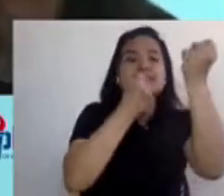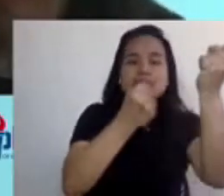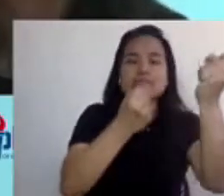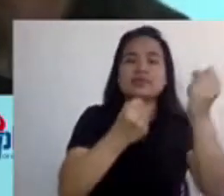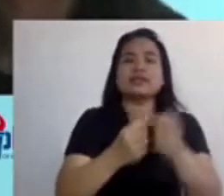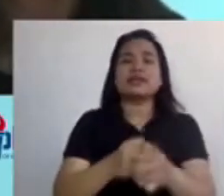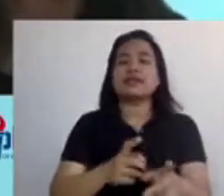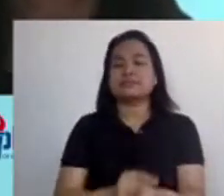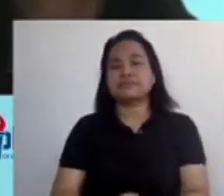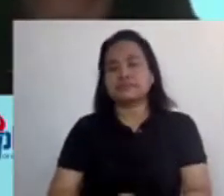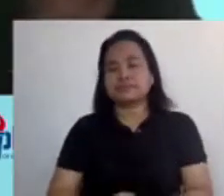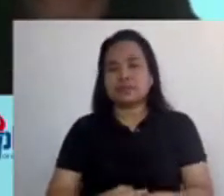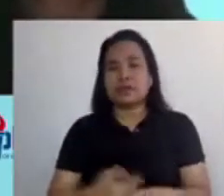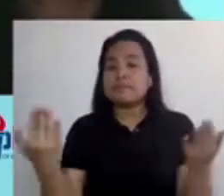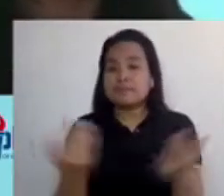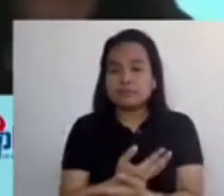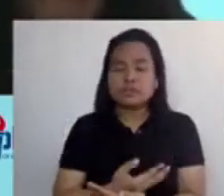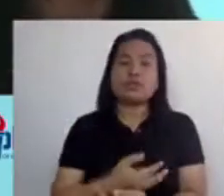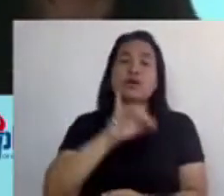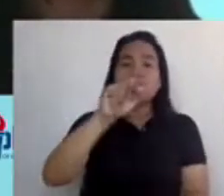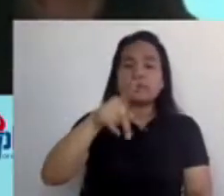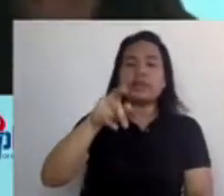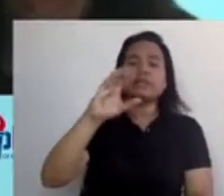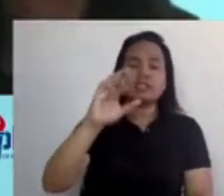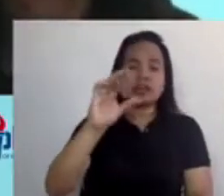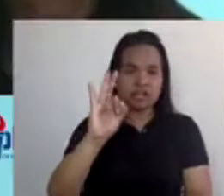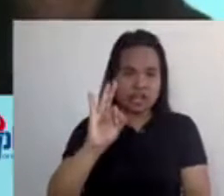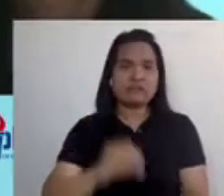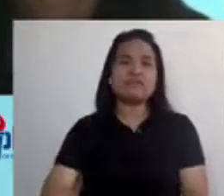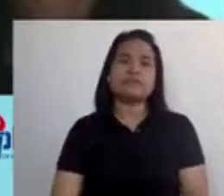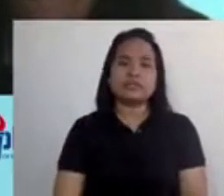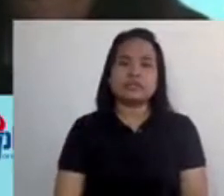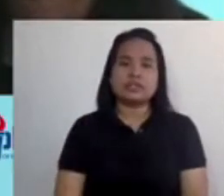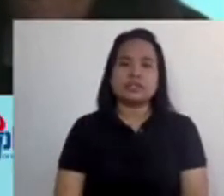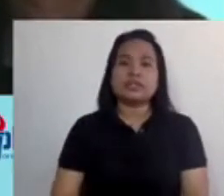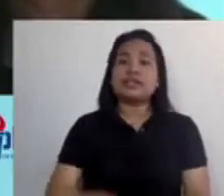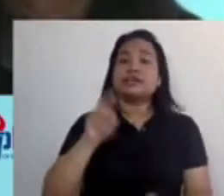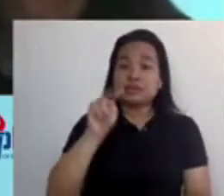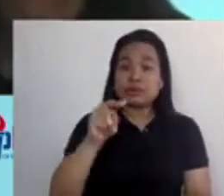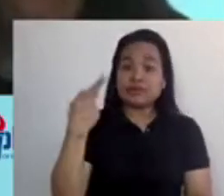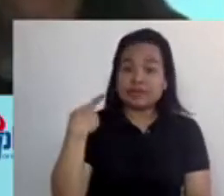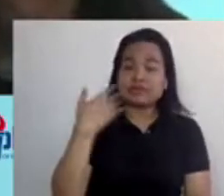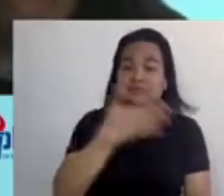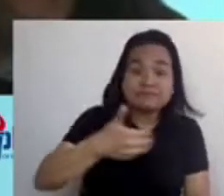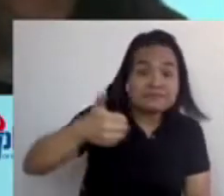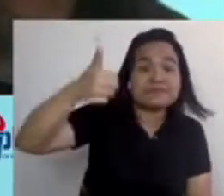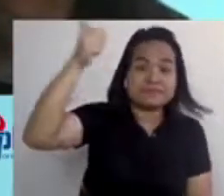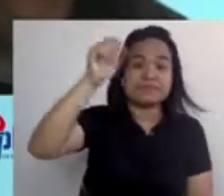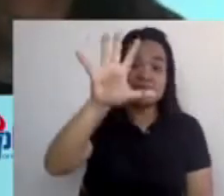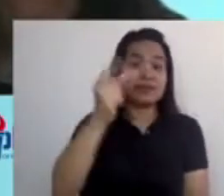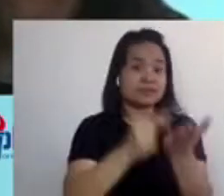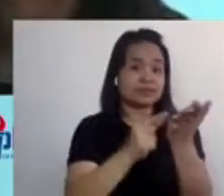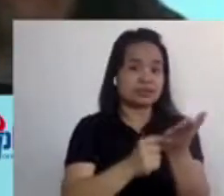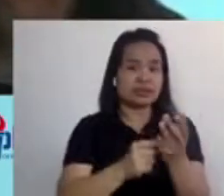development plan from phase 2, then that is equivalent to an outstanding. If you submitted your mid-year review form or